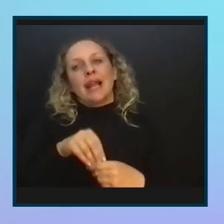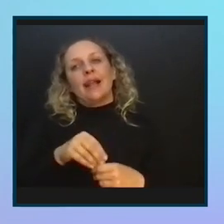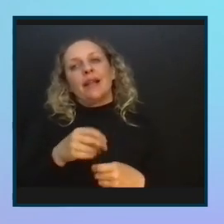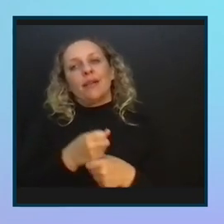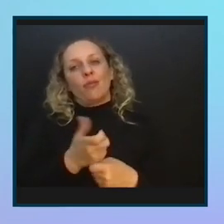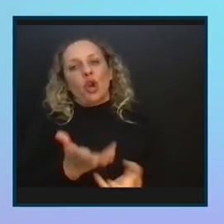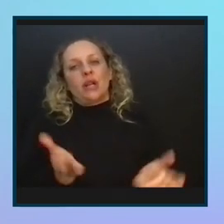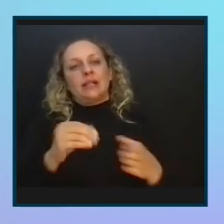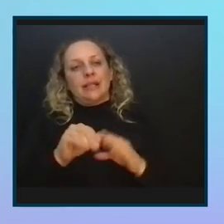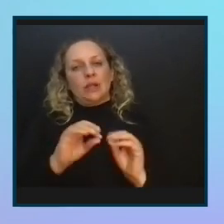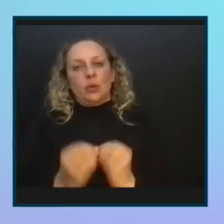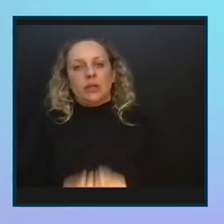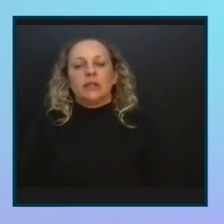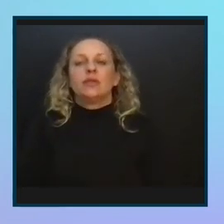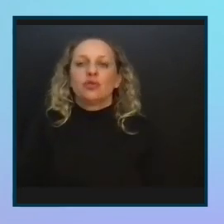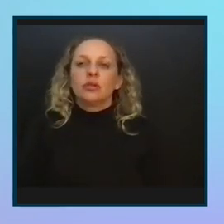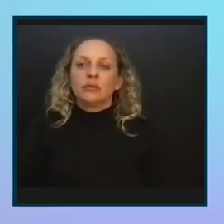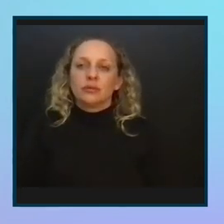within the organization.